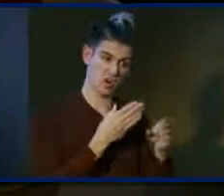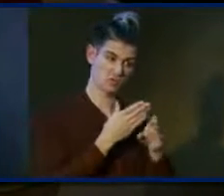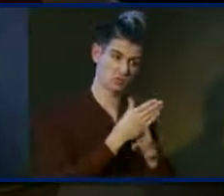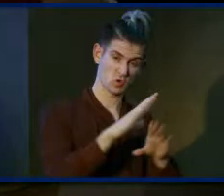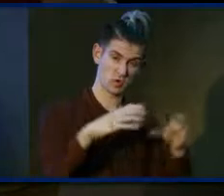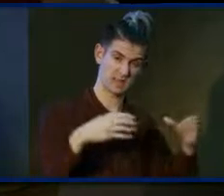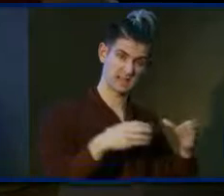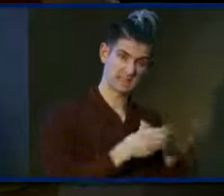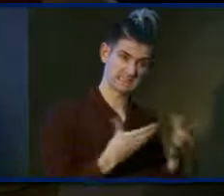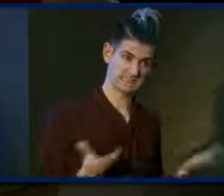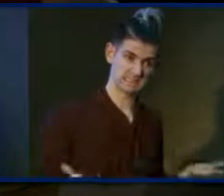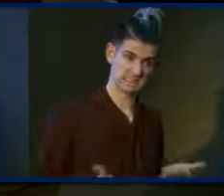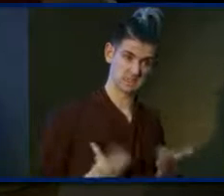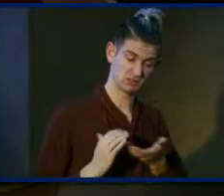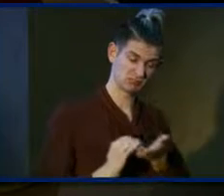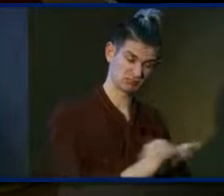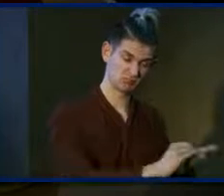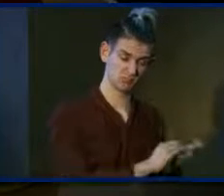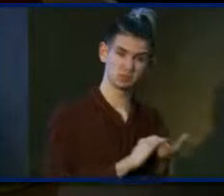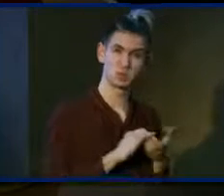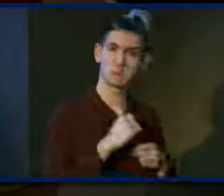that's important to keep in mind, which is,